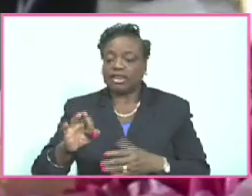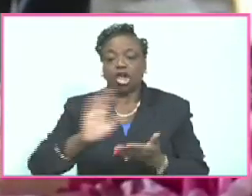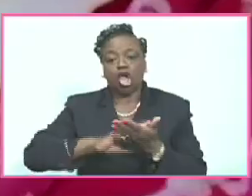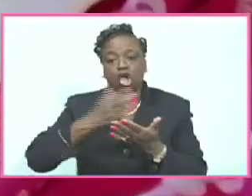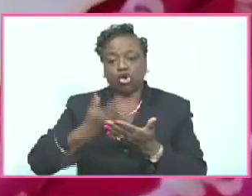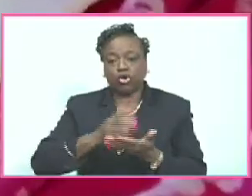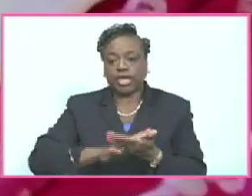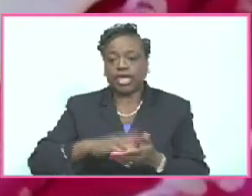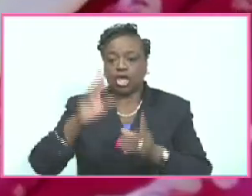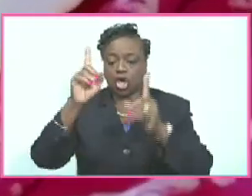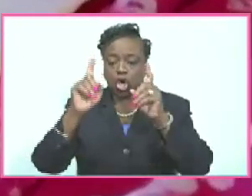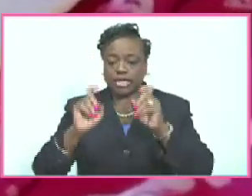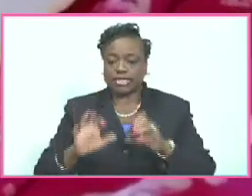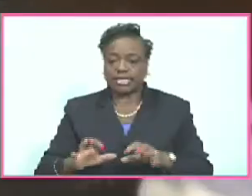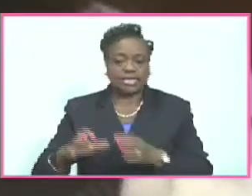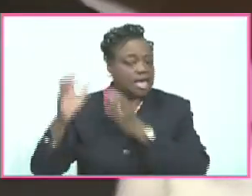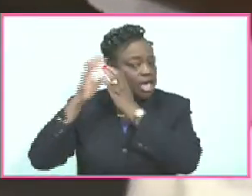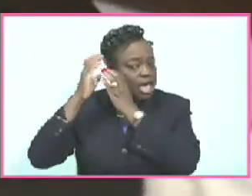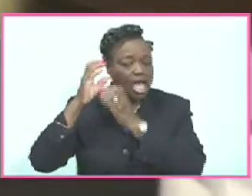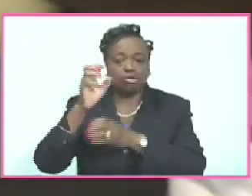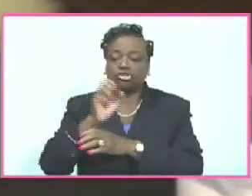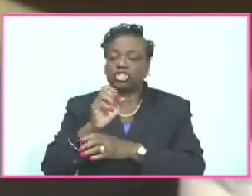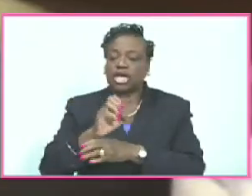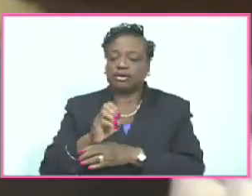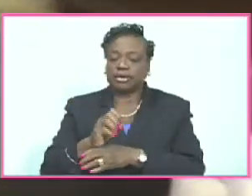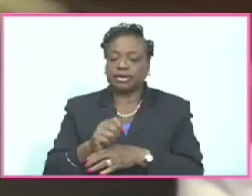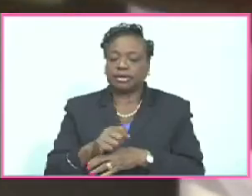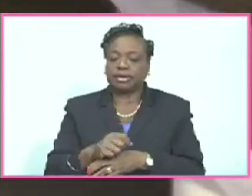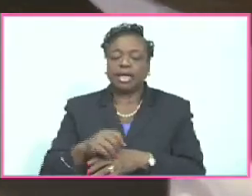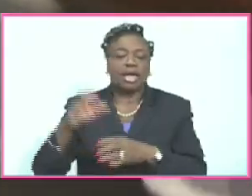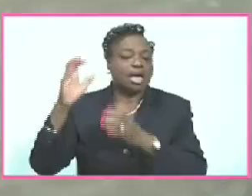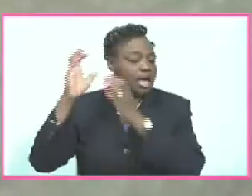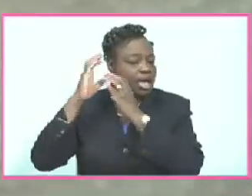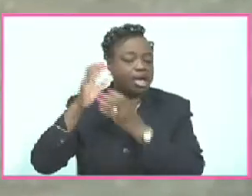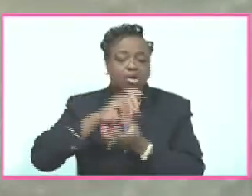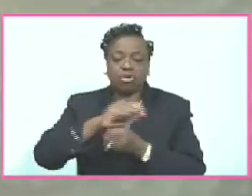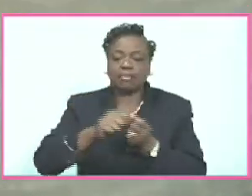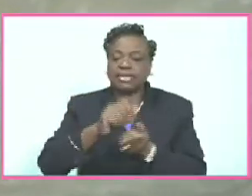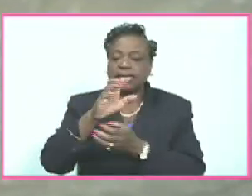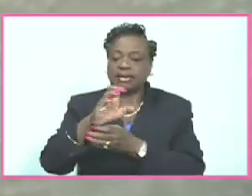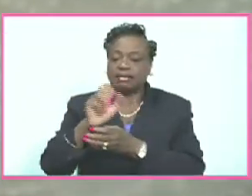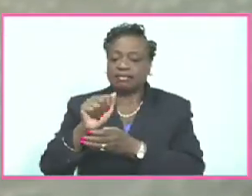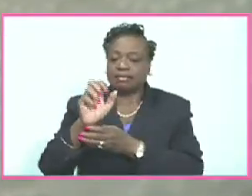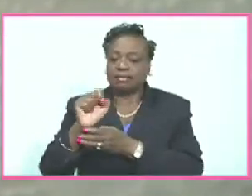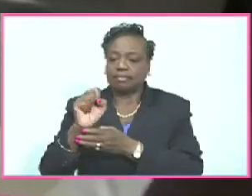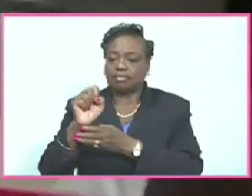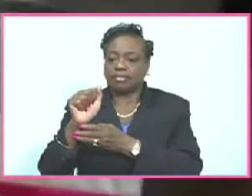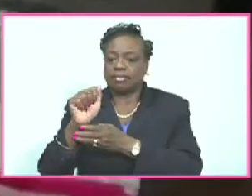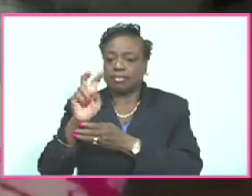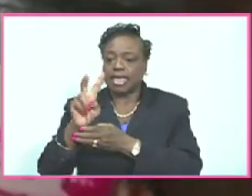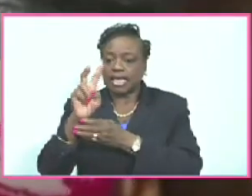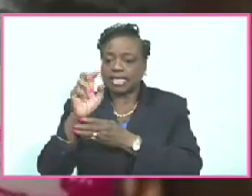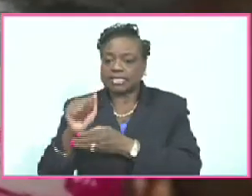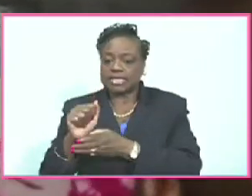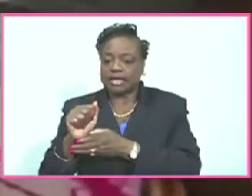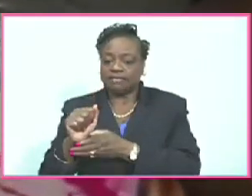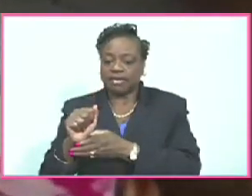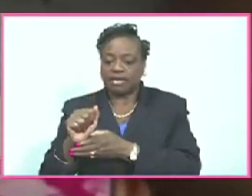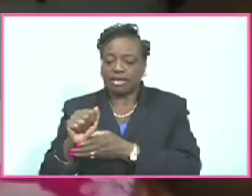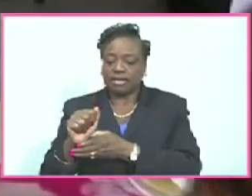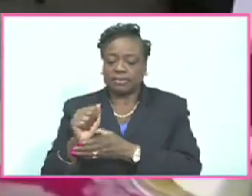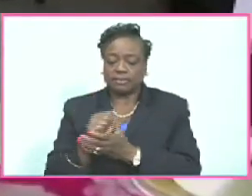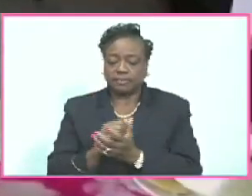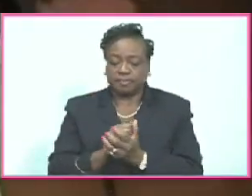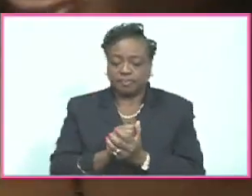competition. There was conch chowder, conch wrapped in cassava balls called Andros in a field, and conch